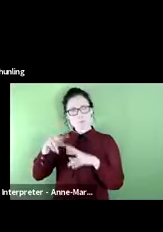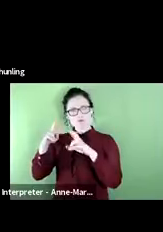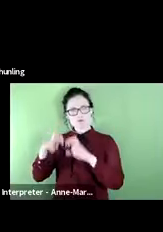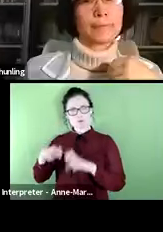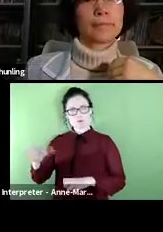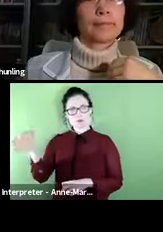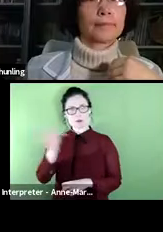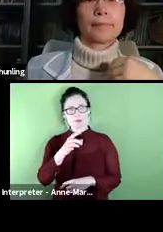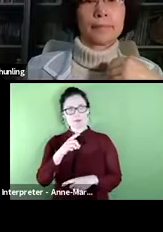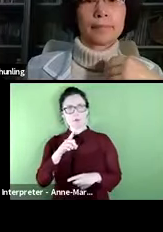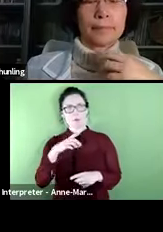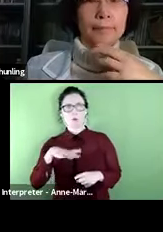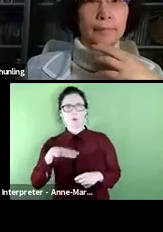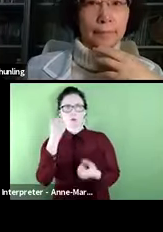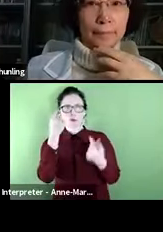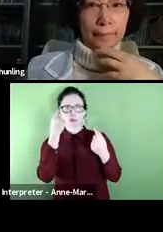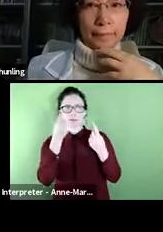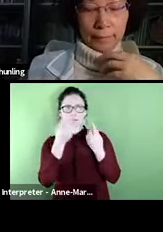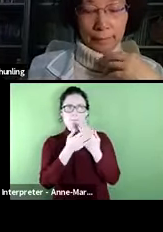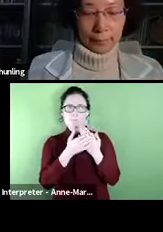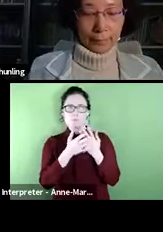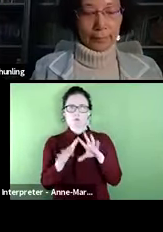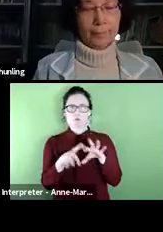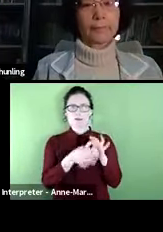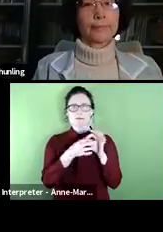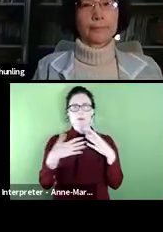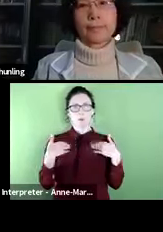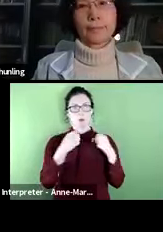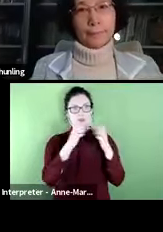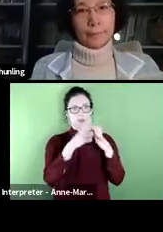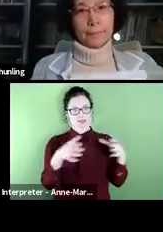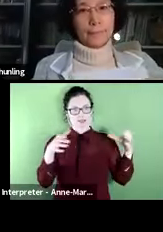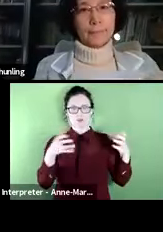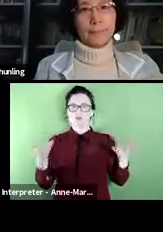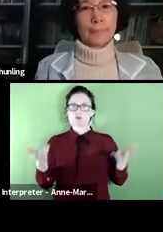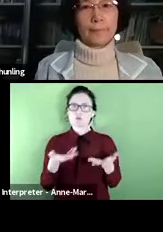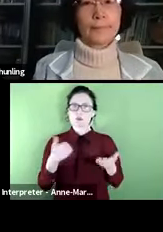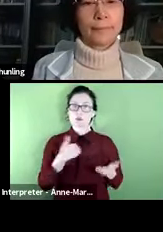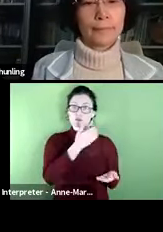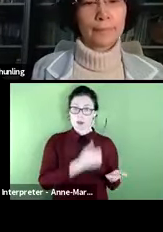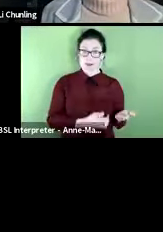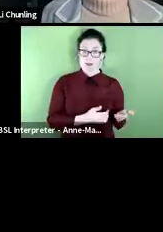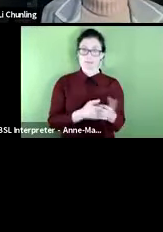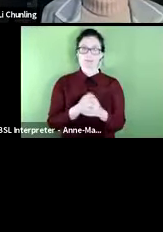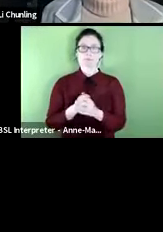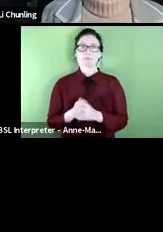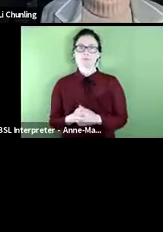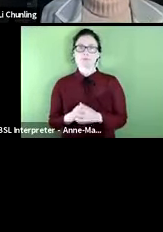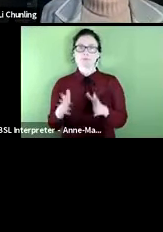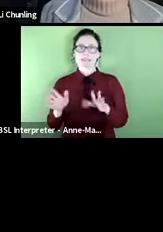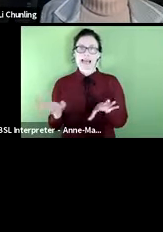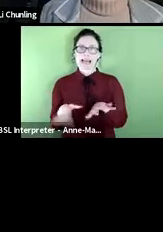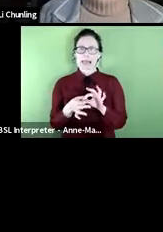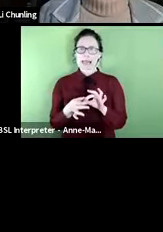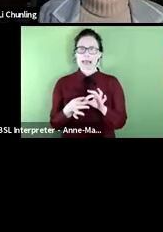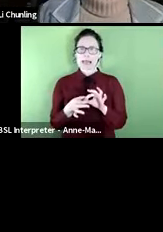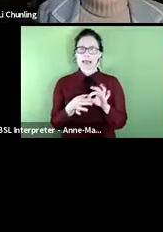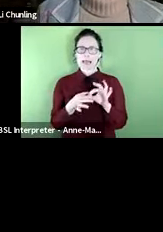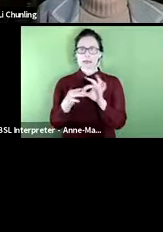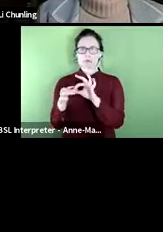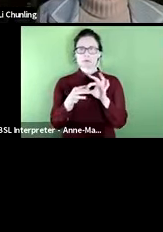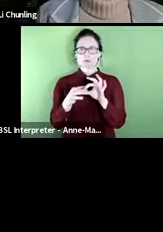to understand more about the links between wealthization in China and the link between